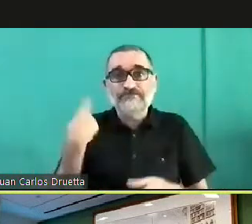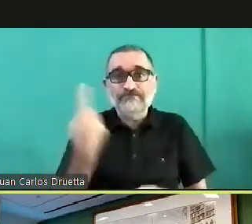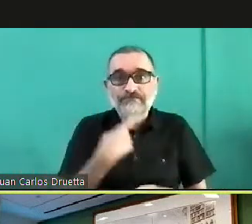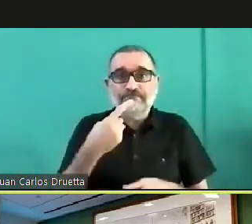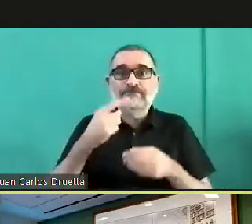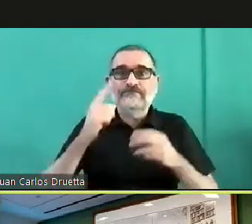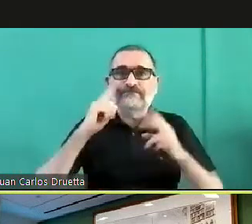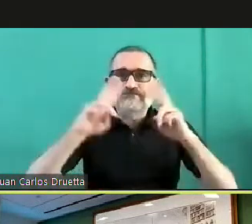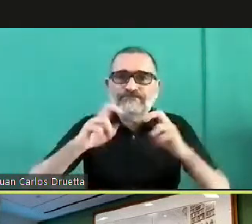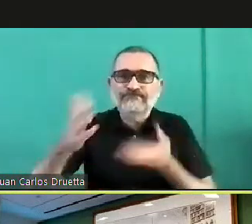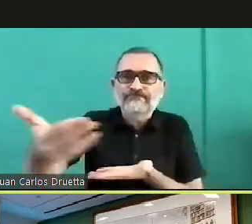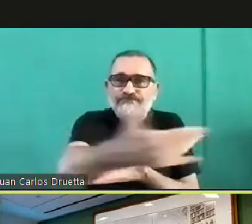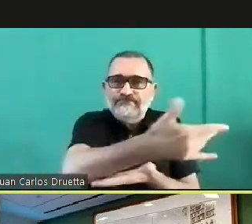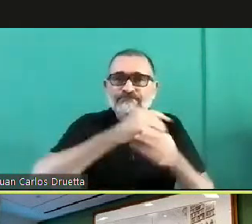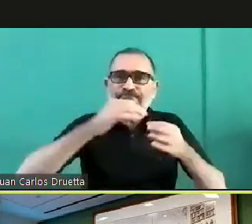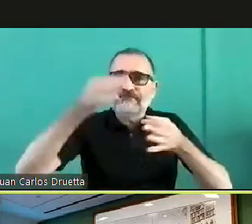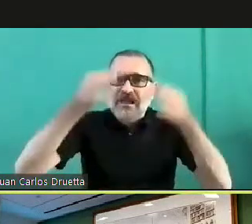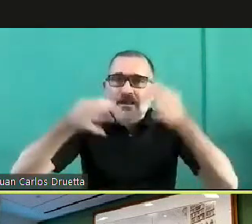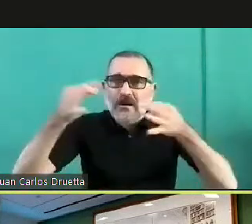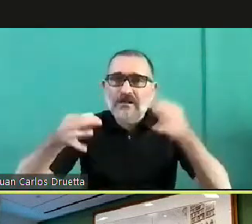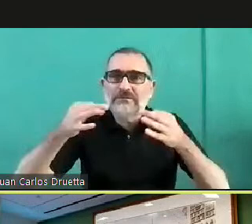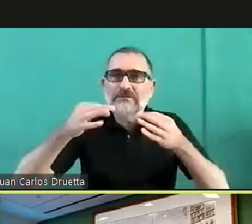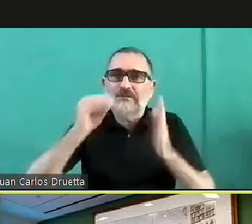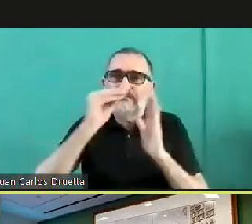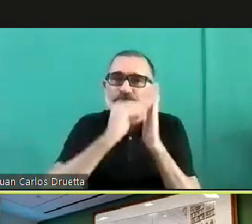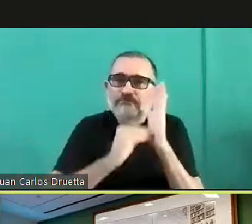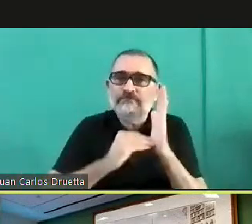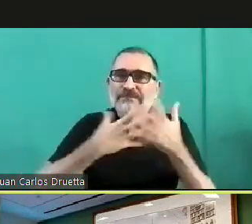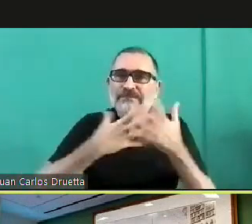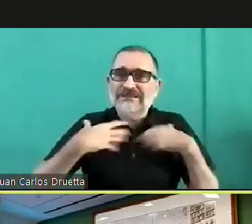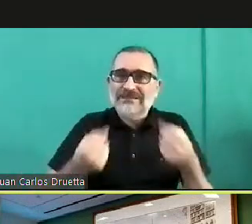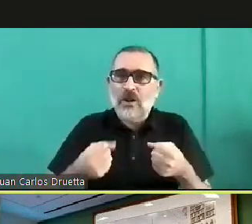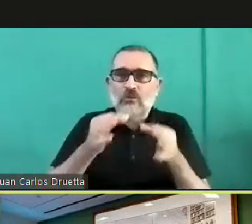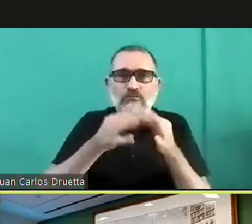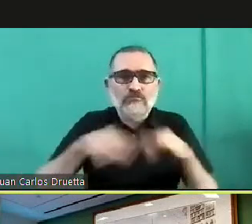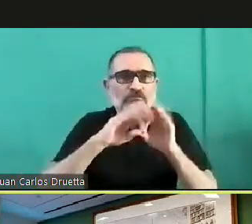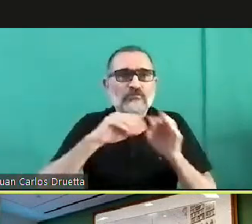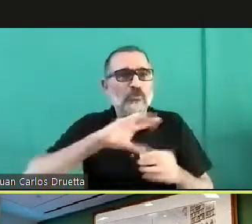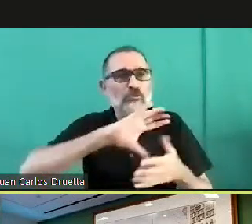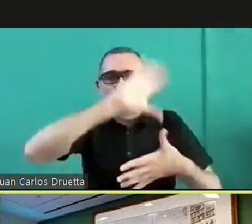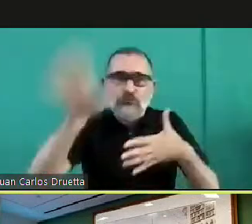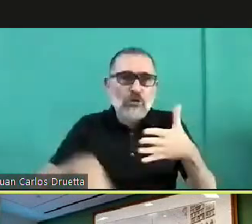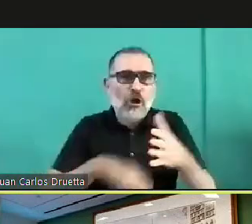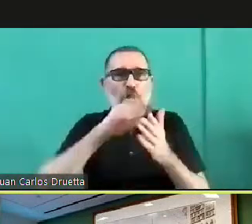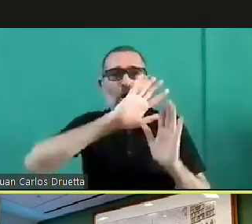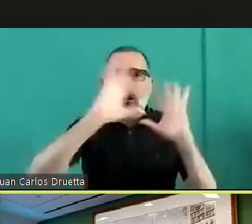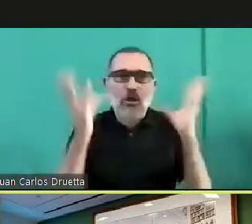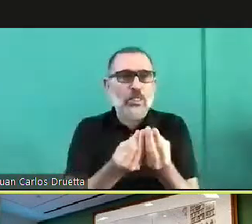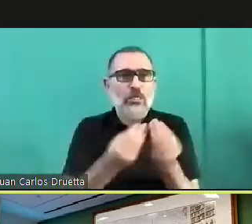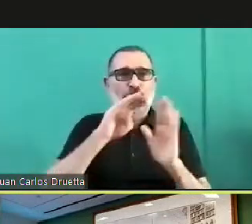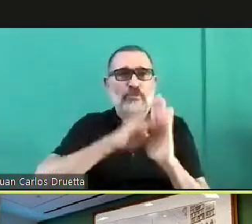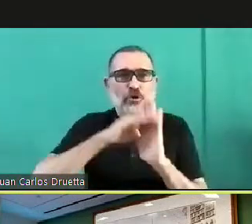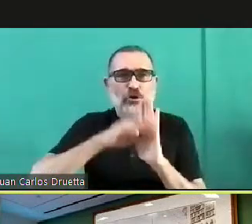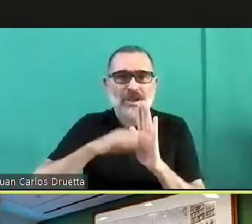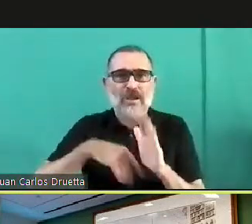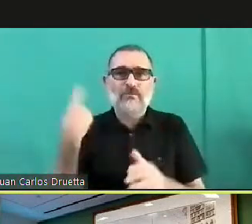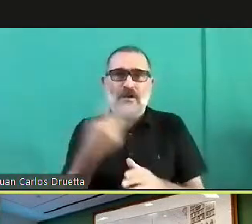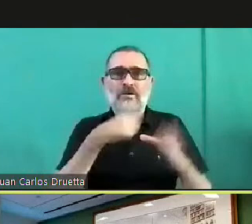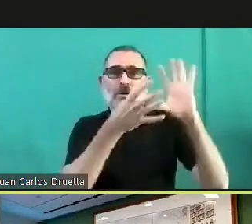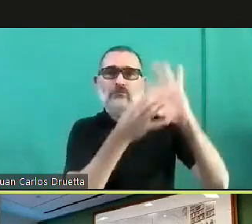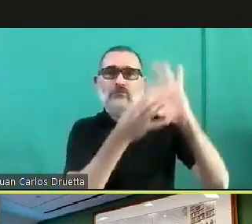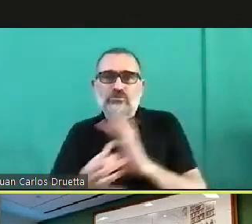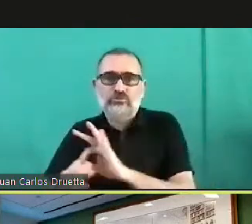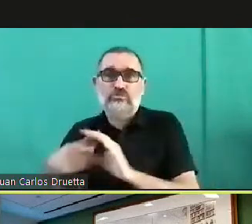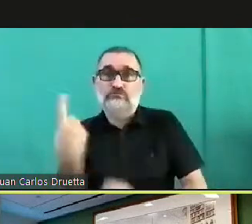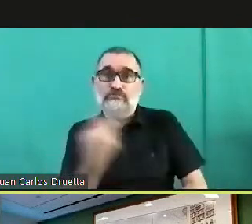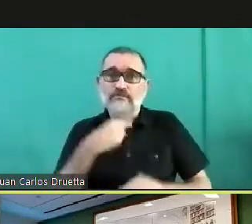We focus on policies that result in prevention due to overwhelming evidence that by implementing strong prevention policies, we can